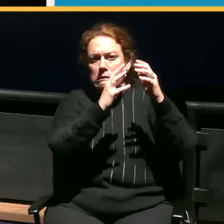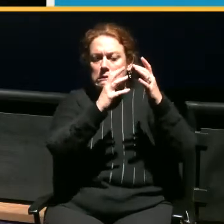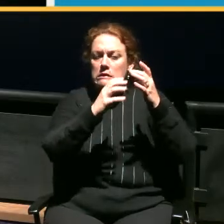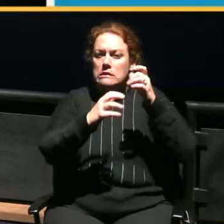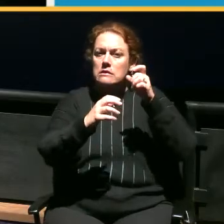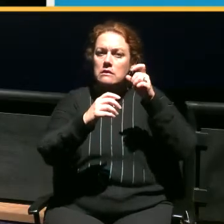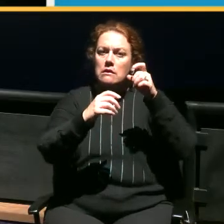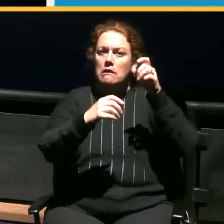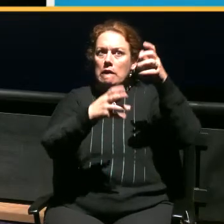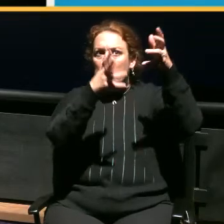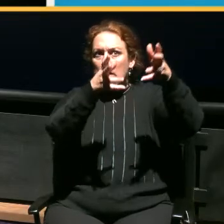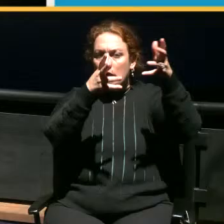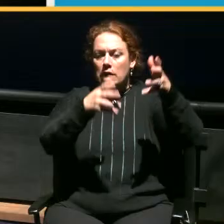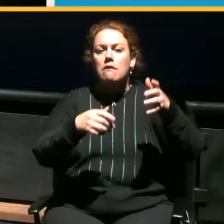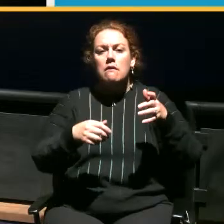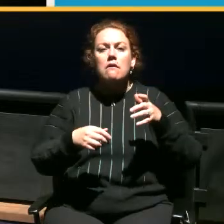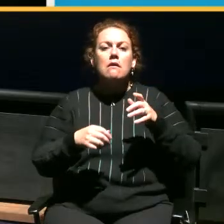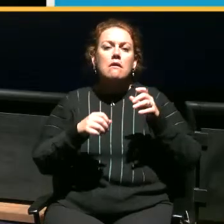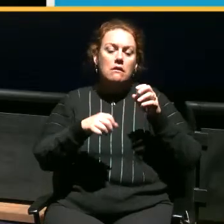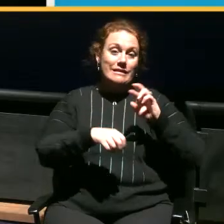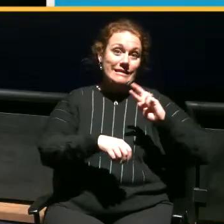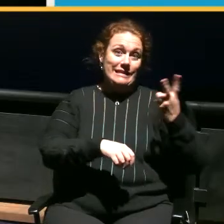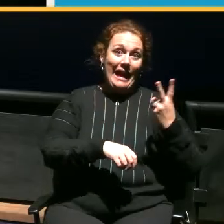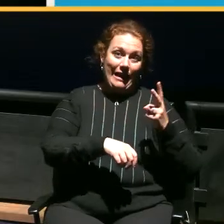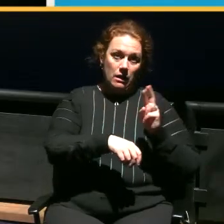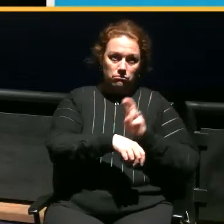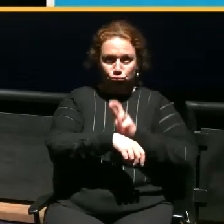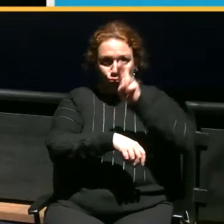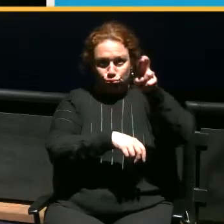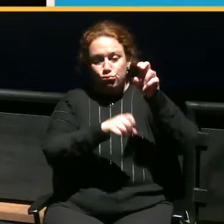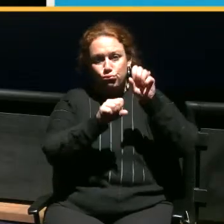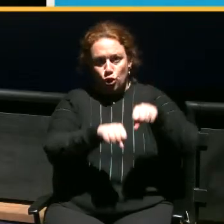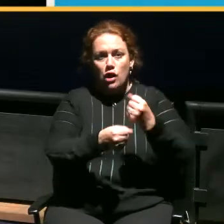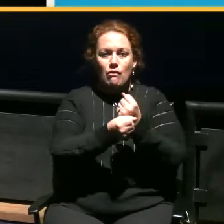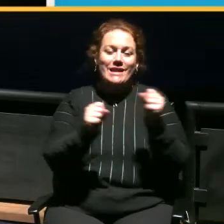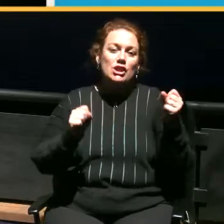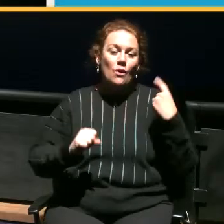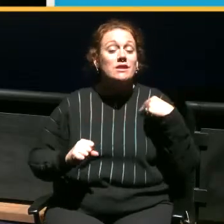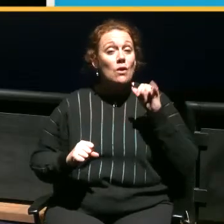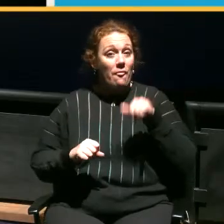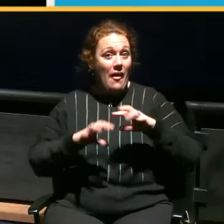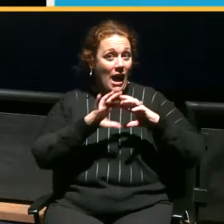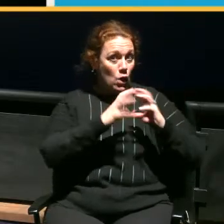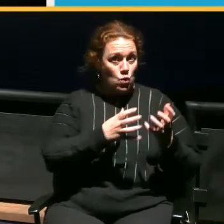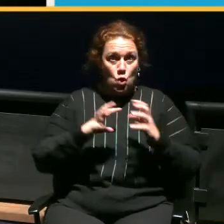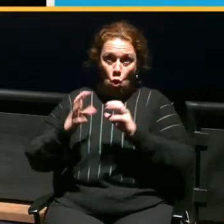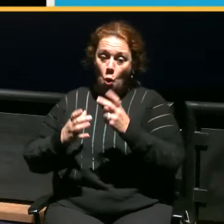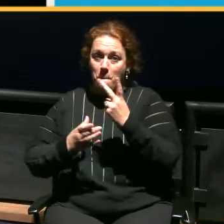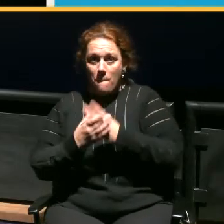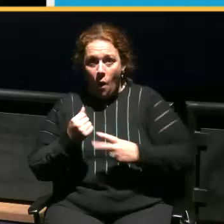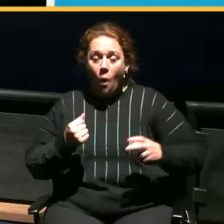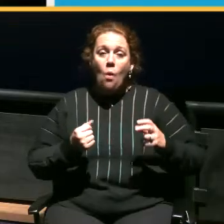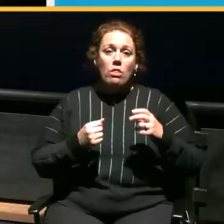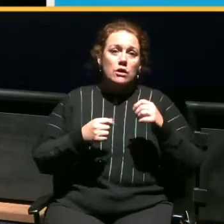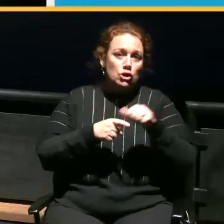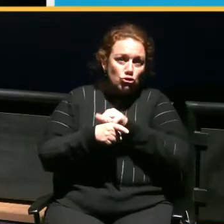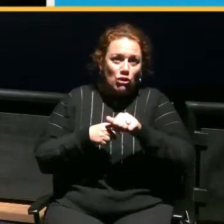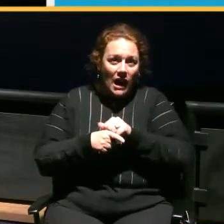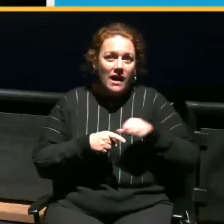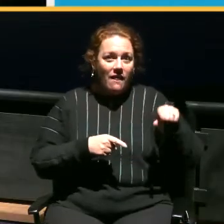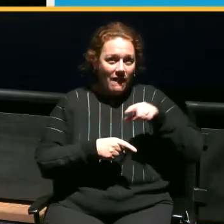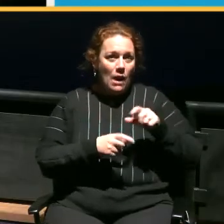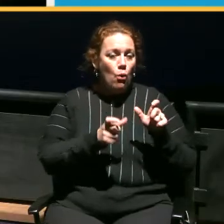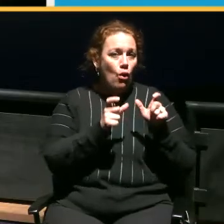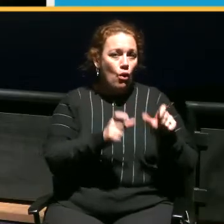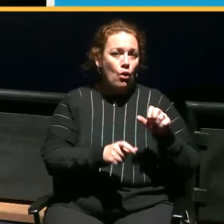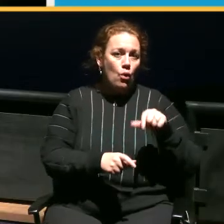could be rescued. So that was the plan. So we had a crew that we had trained with, our rescue crew. They were in quarantine when we were